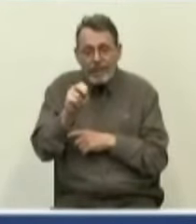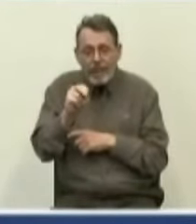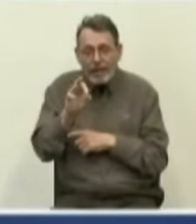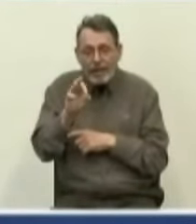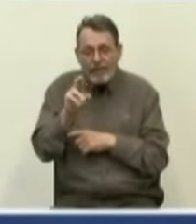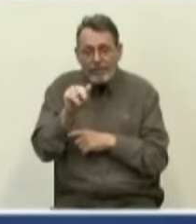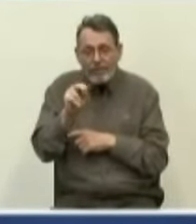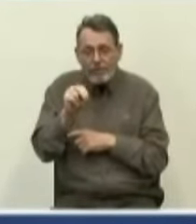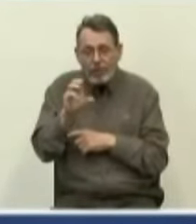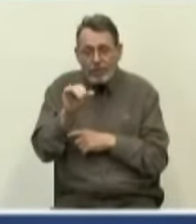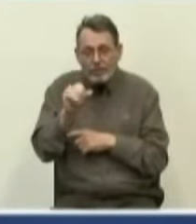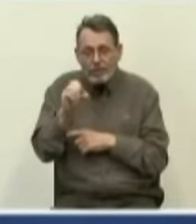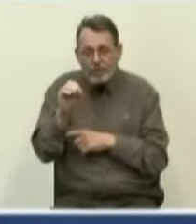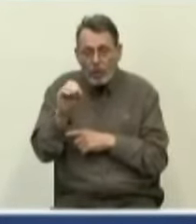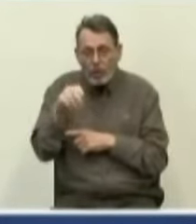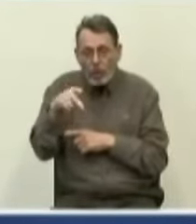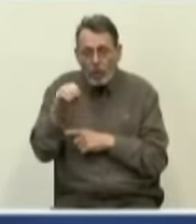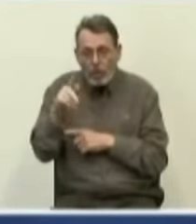www.sanfranciscopolice.org.